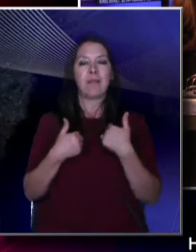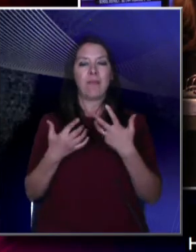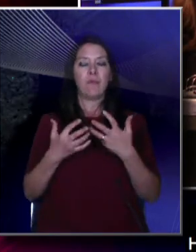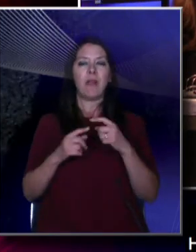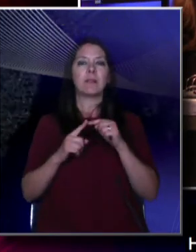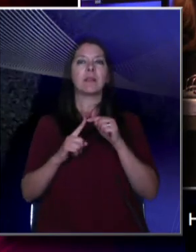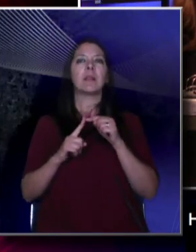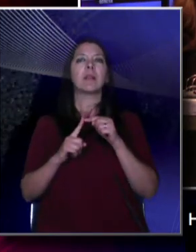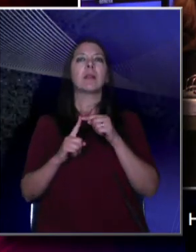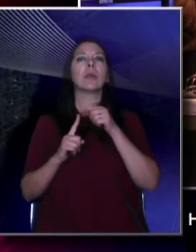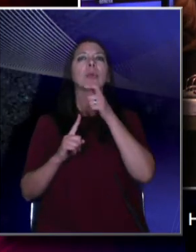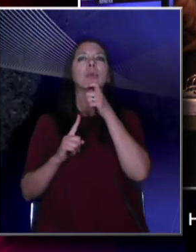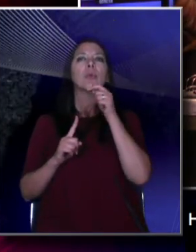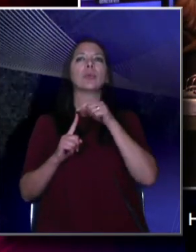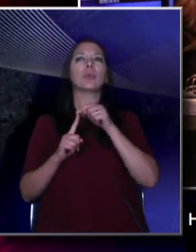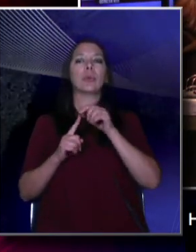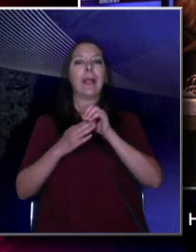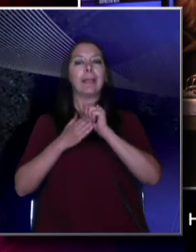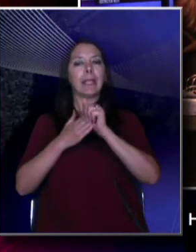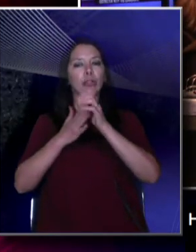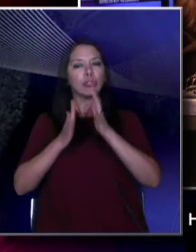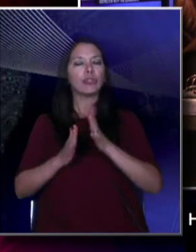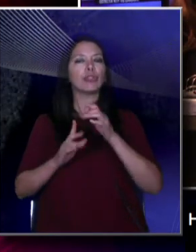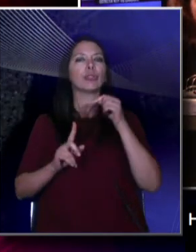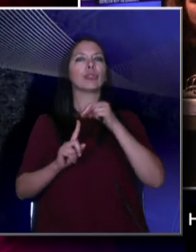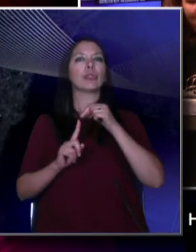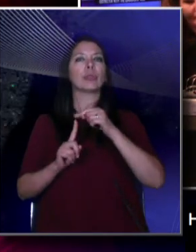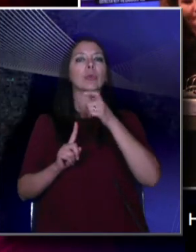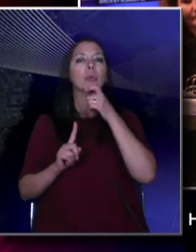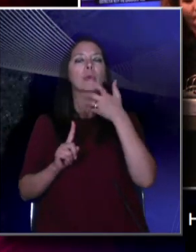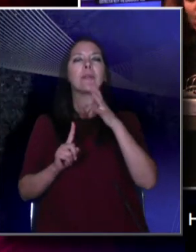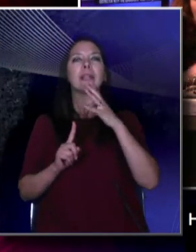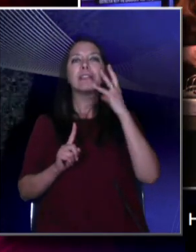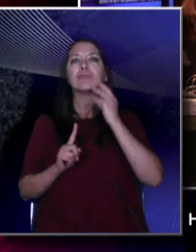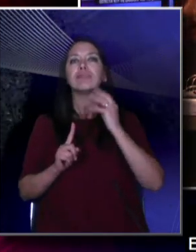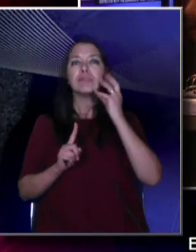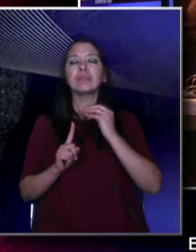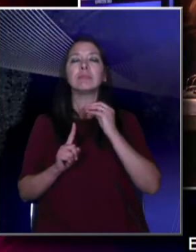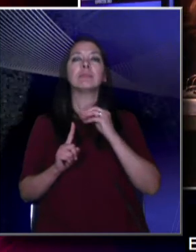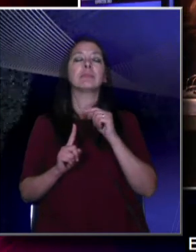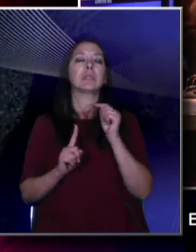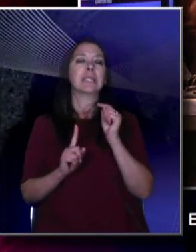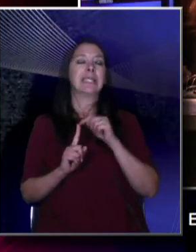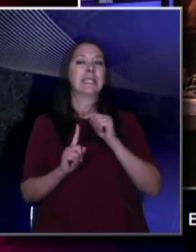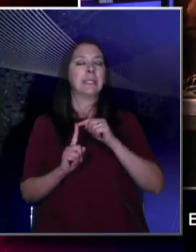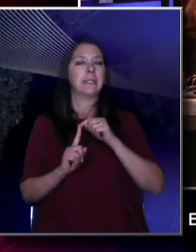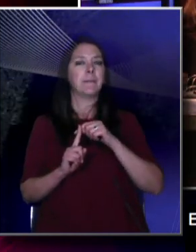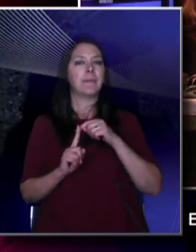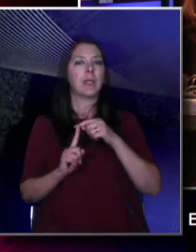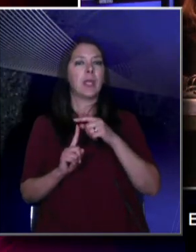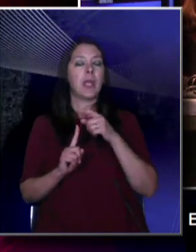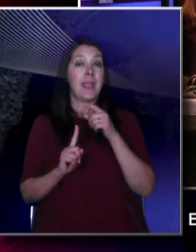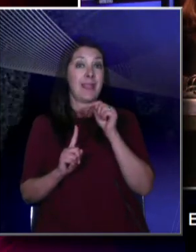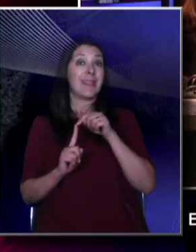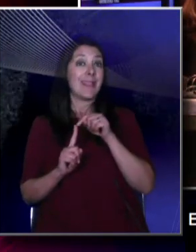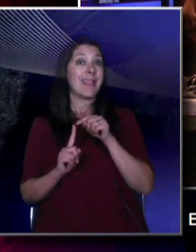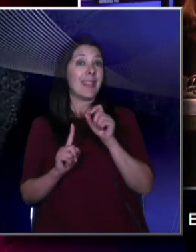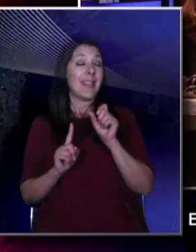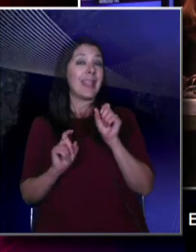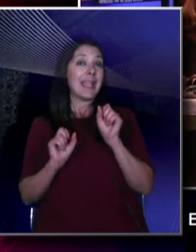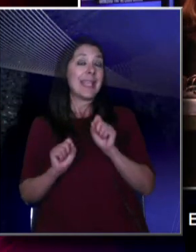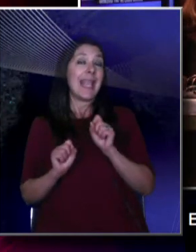director with the leadership and the expertise and the knowledge, that we could